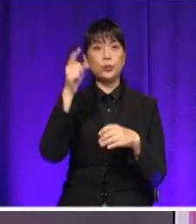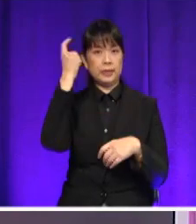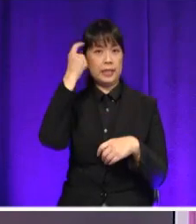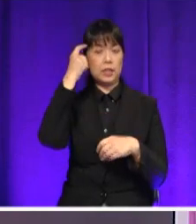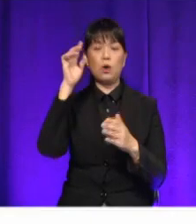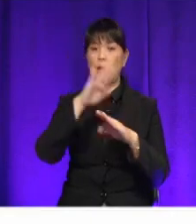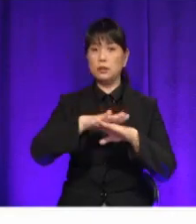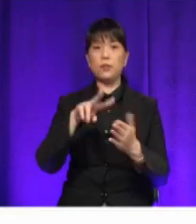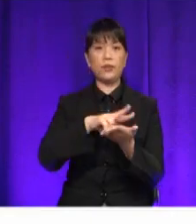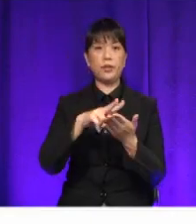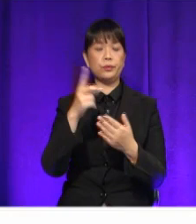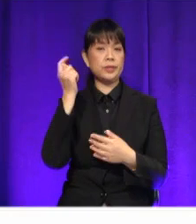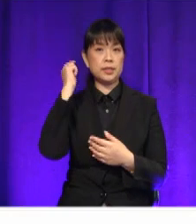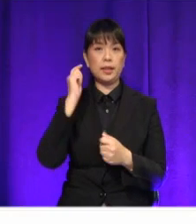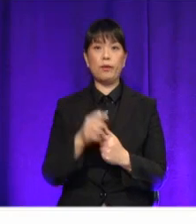now?